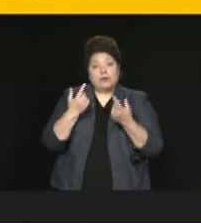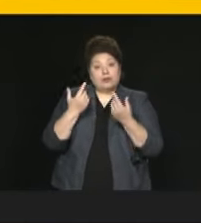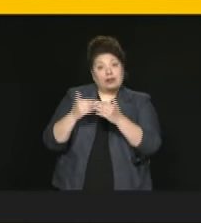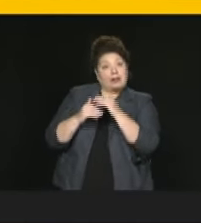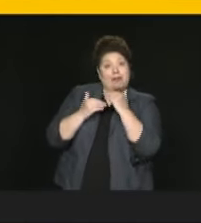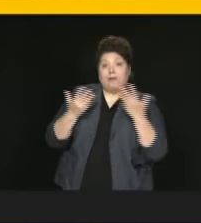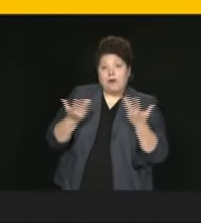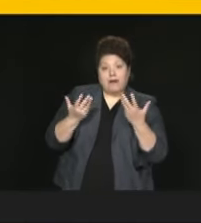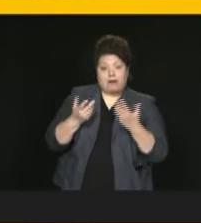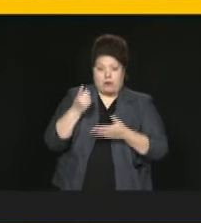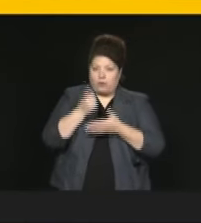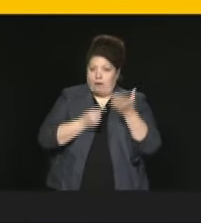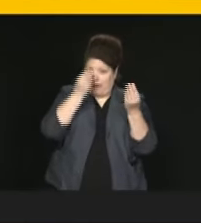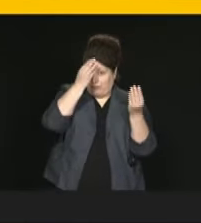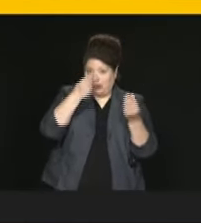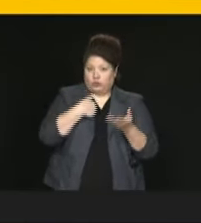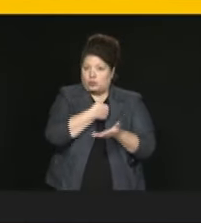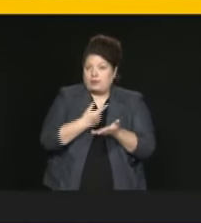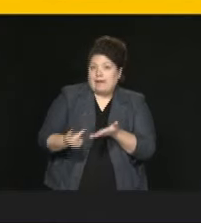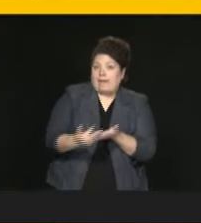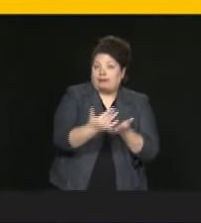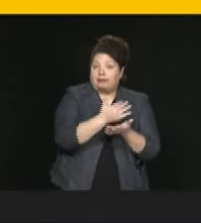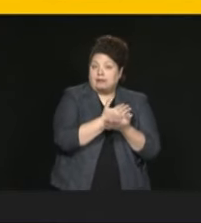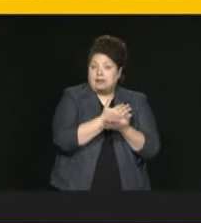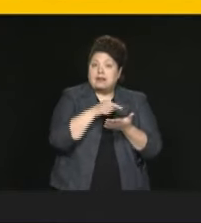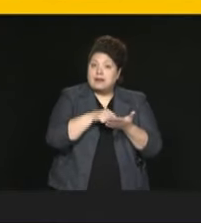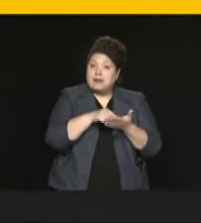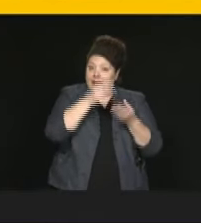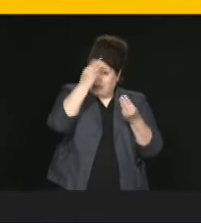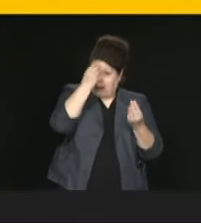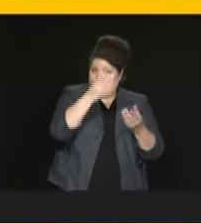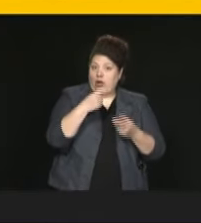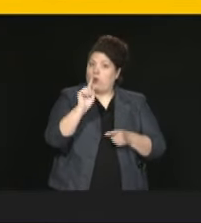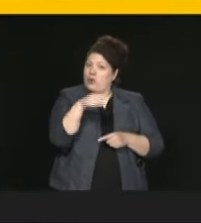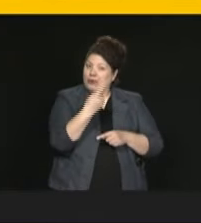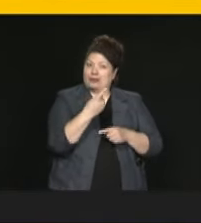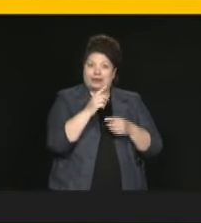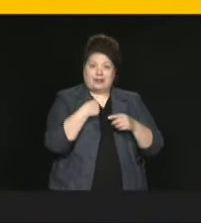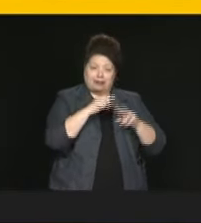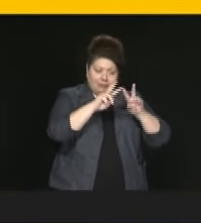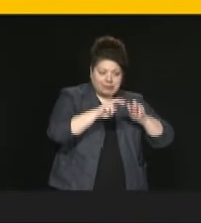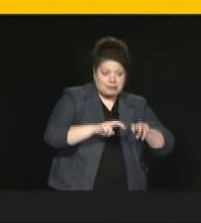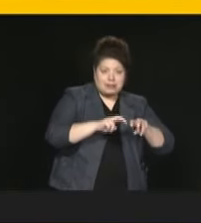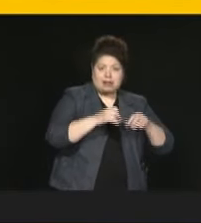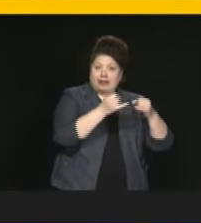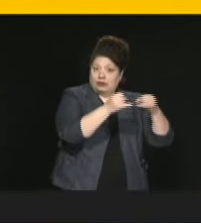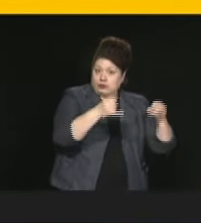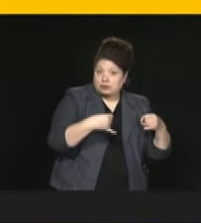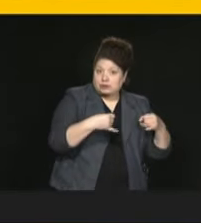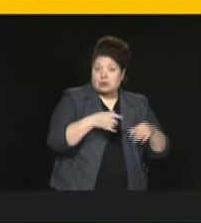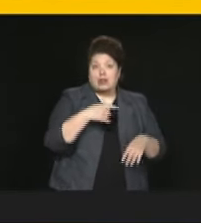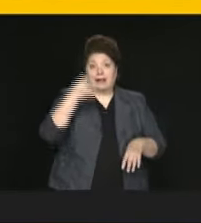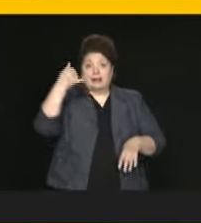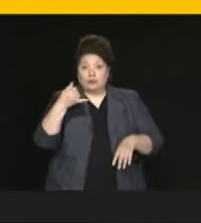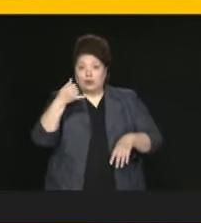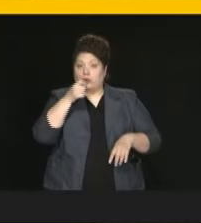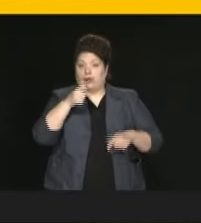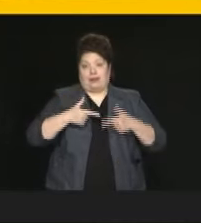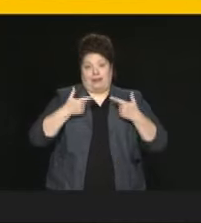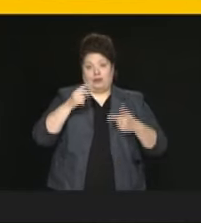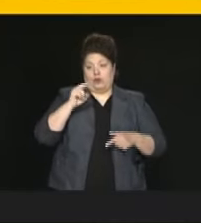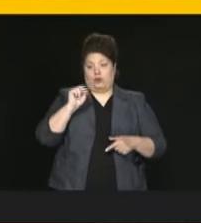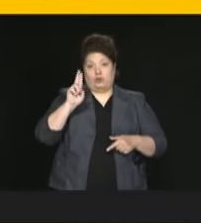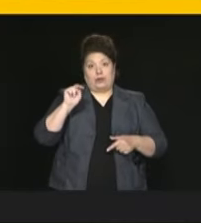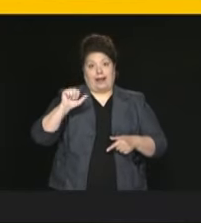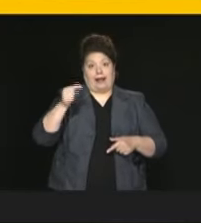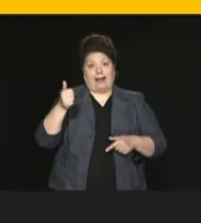only available for First Nations living on reserve and for Inuit living in Inuit Nunangat. I ask